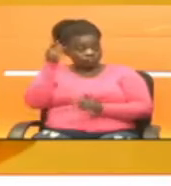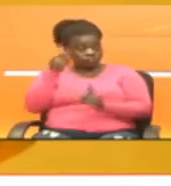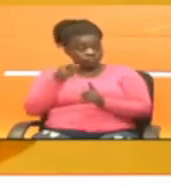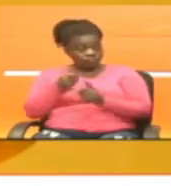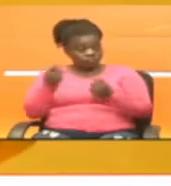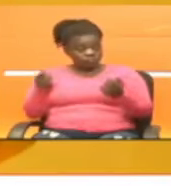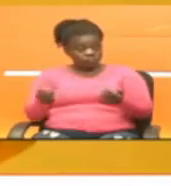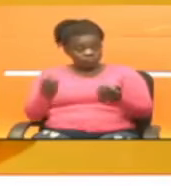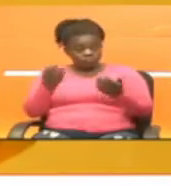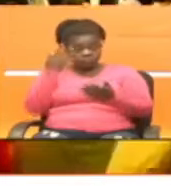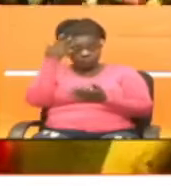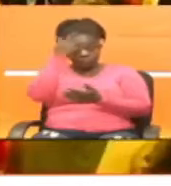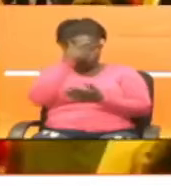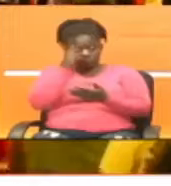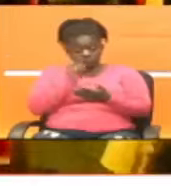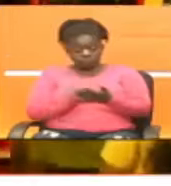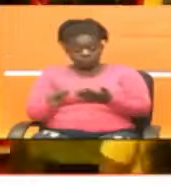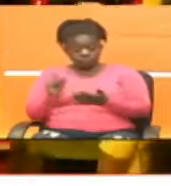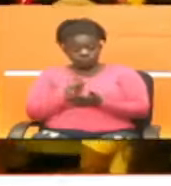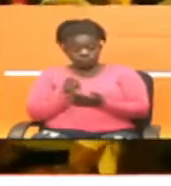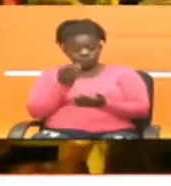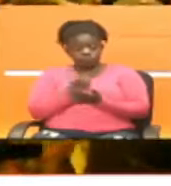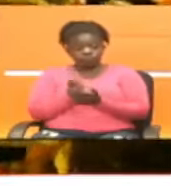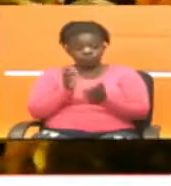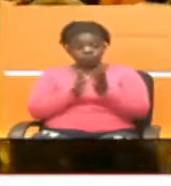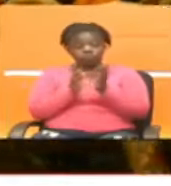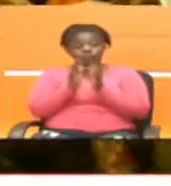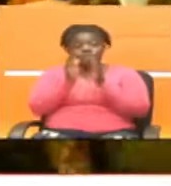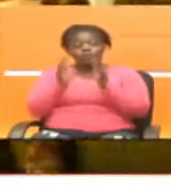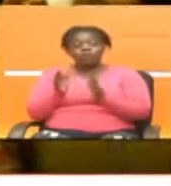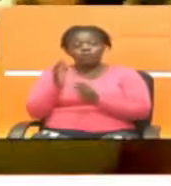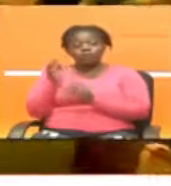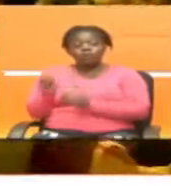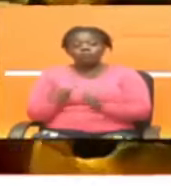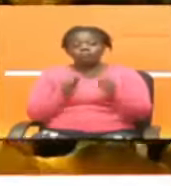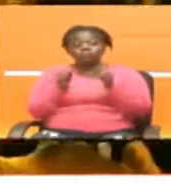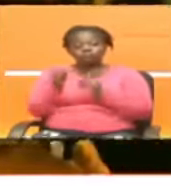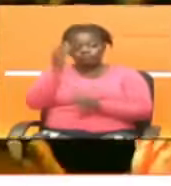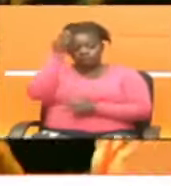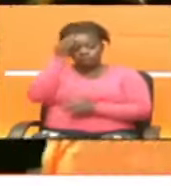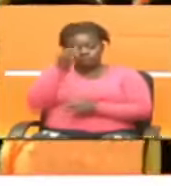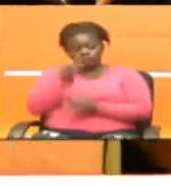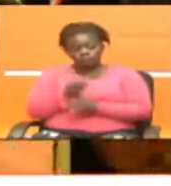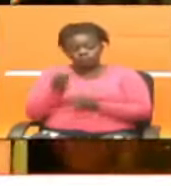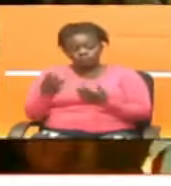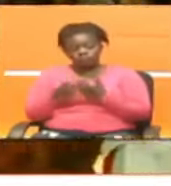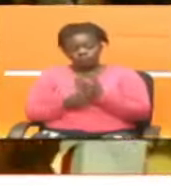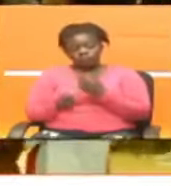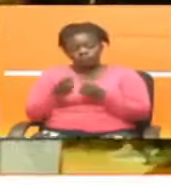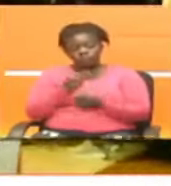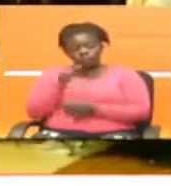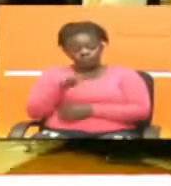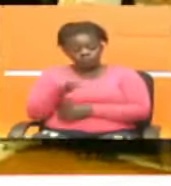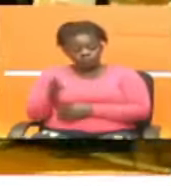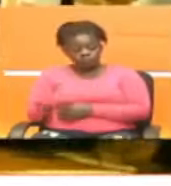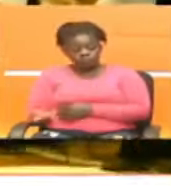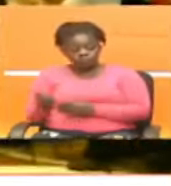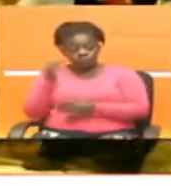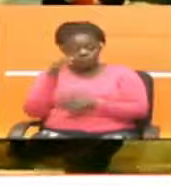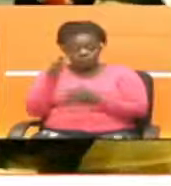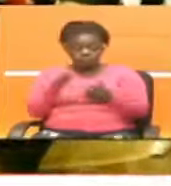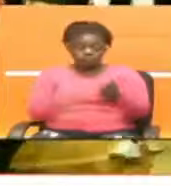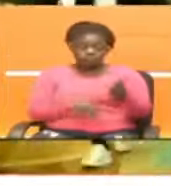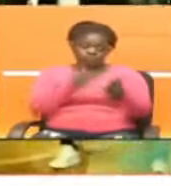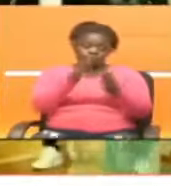the first reading. Batasaba abakristu bulijjo okunywerera mu kukkiriza nga balabira ku bajulizi bano lw’abadde okola eby’ennyimba